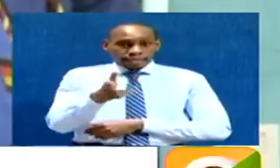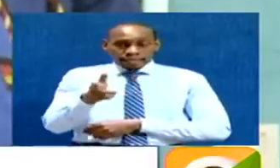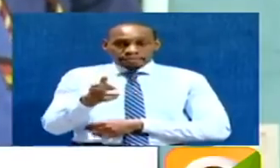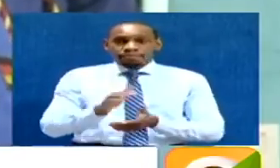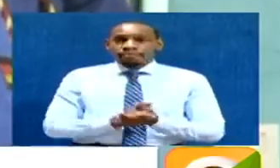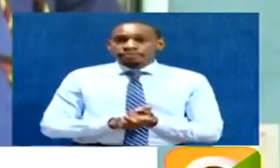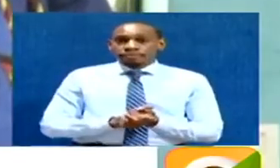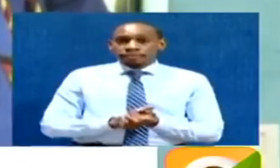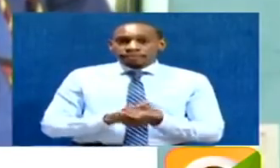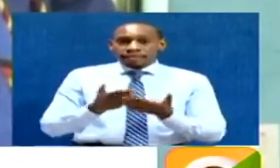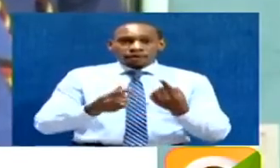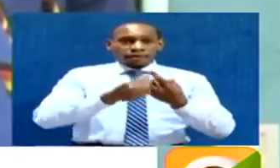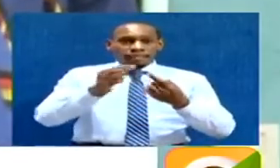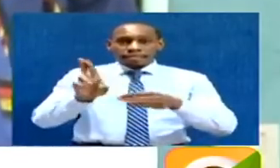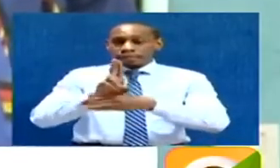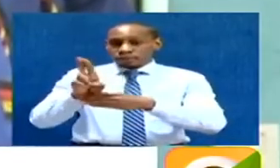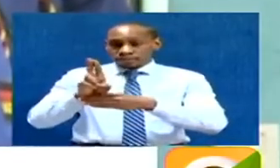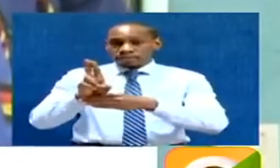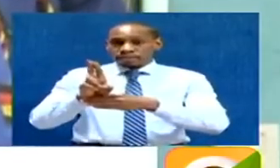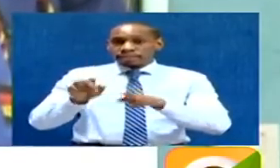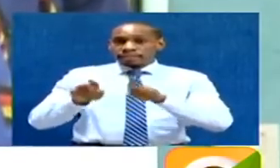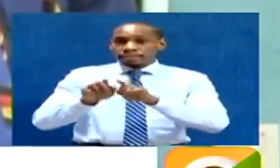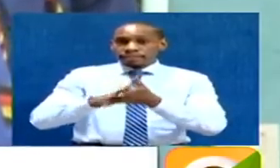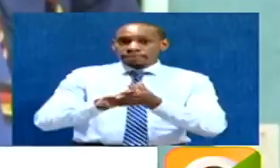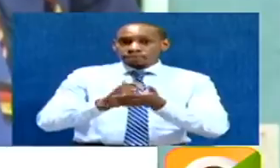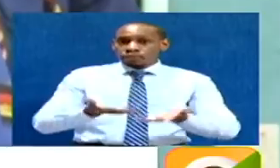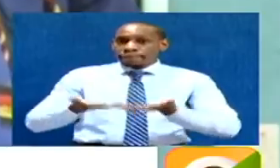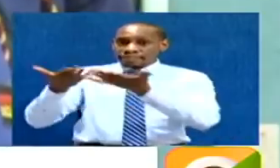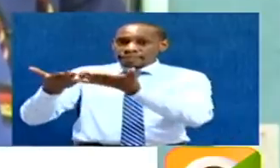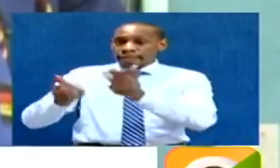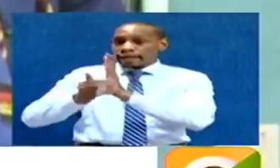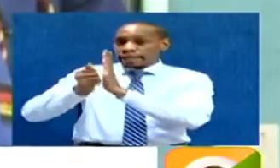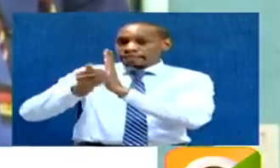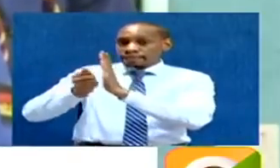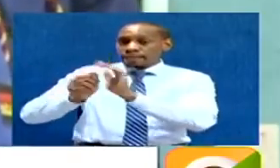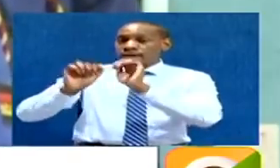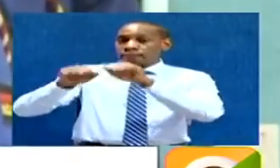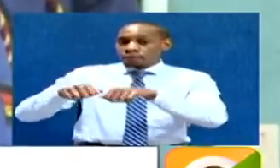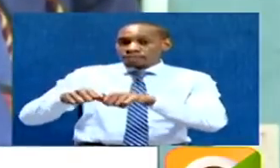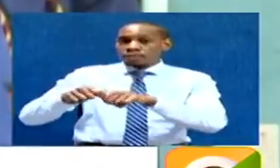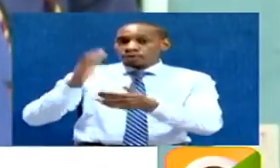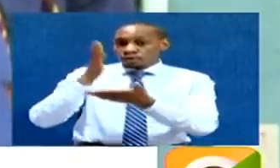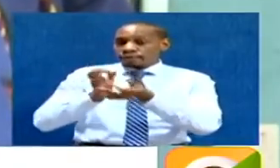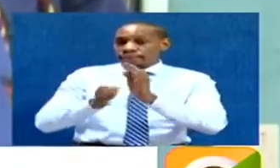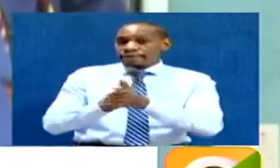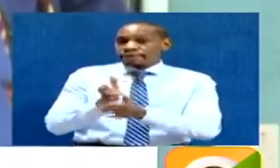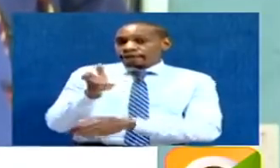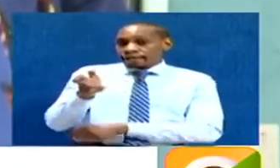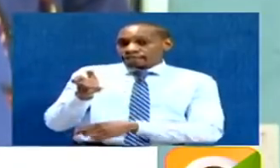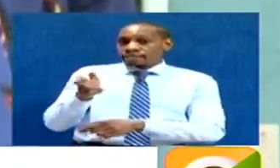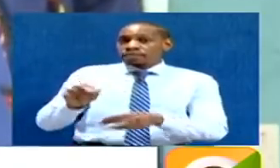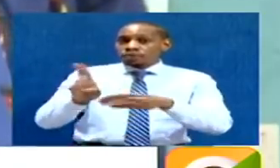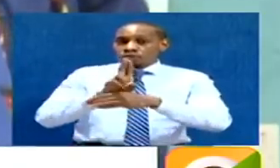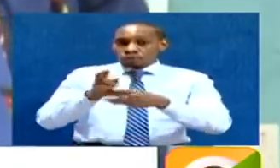hivyo ile risasi imetumika pia tumetuma kwa experts ndio tupate kama hii bunduki ndio